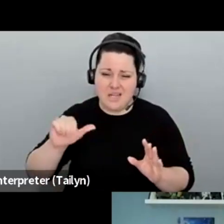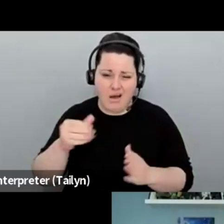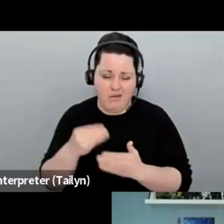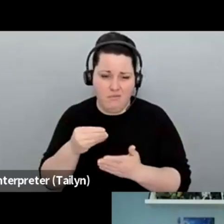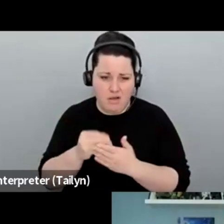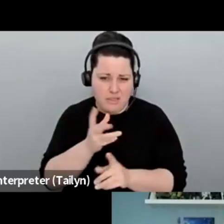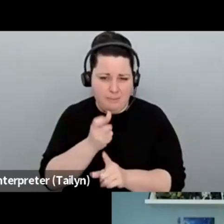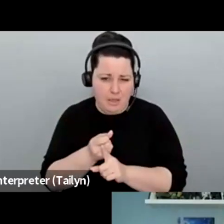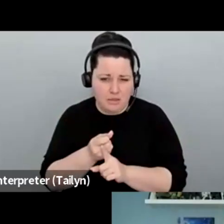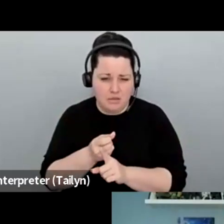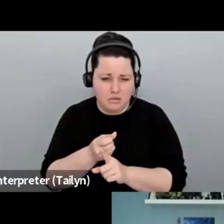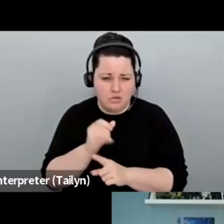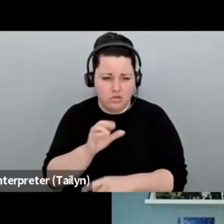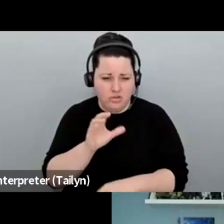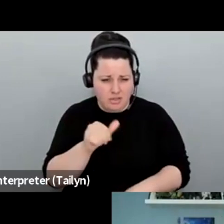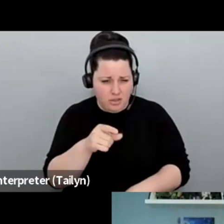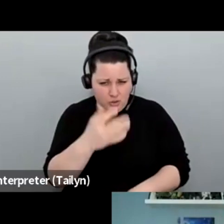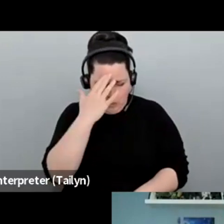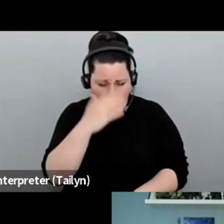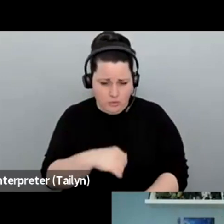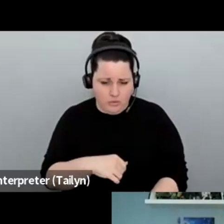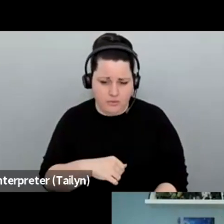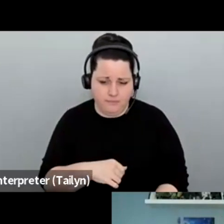anyone, Jessica, do you know? You're nodding.